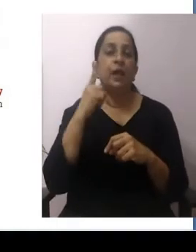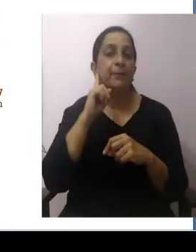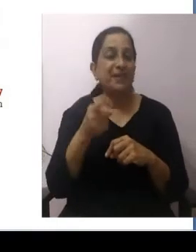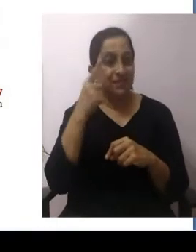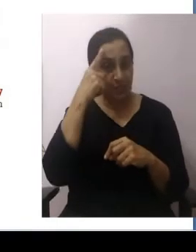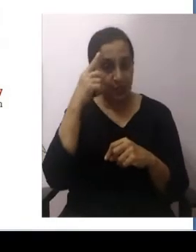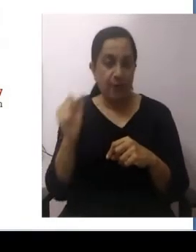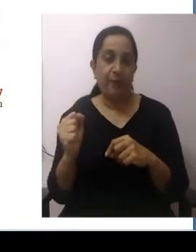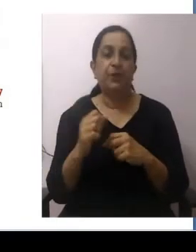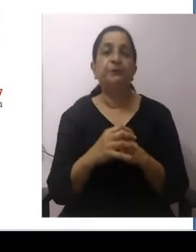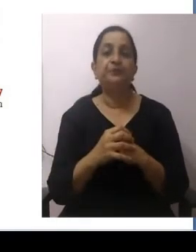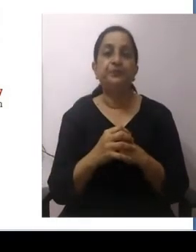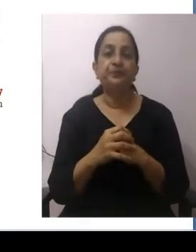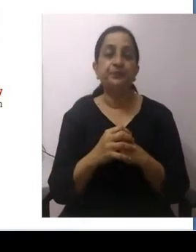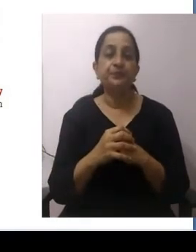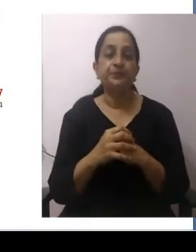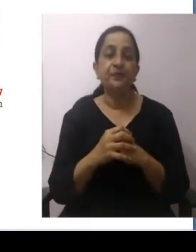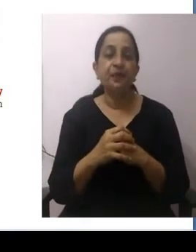Then